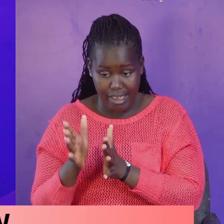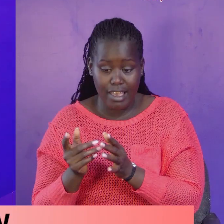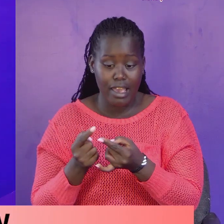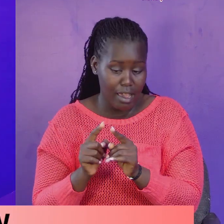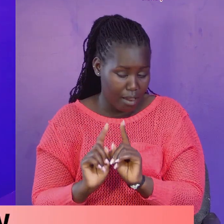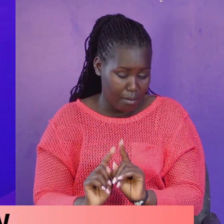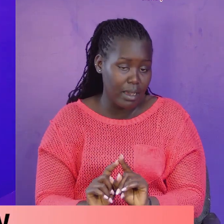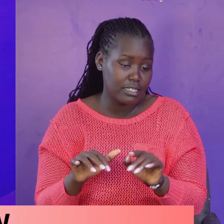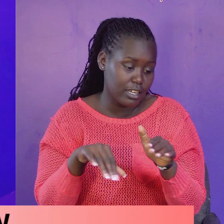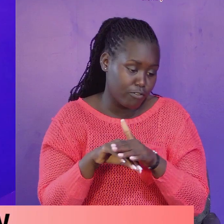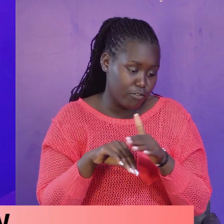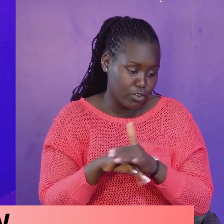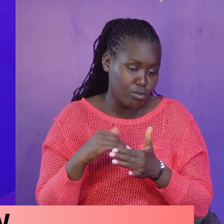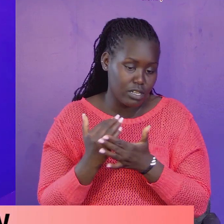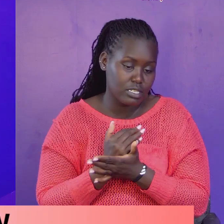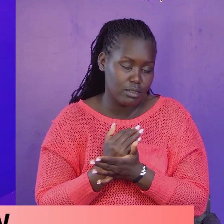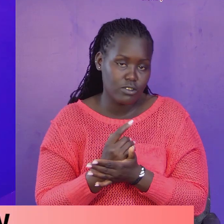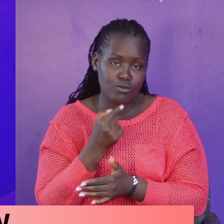to football, sometimes we say the truth.